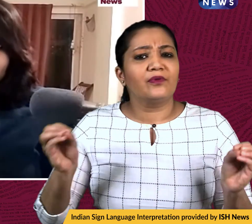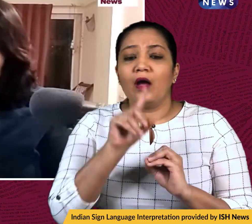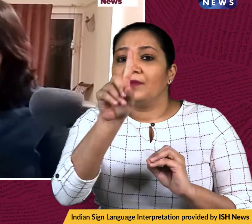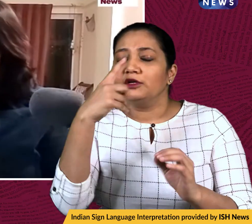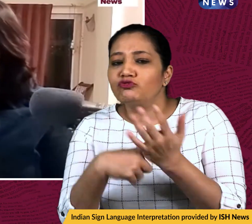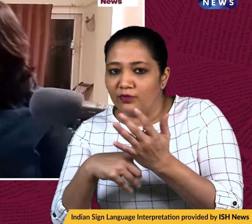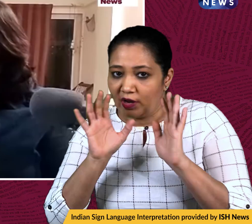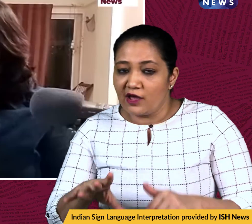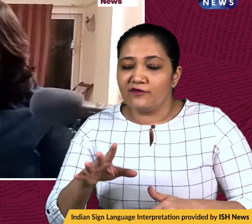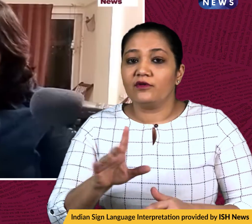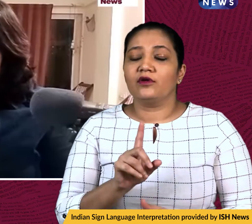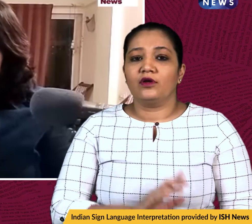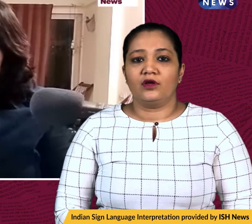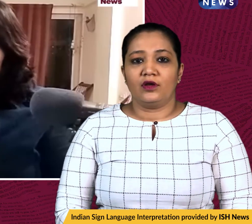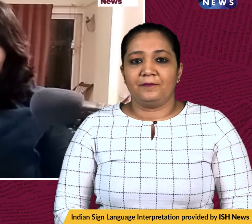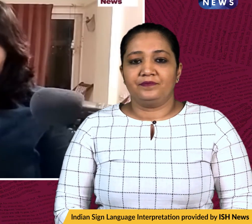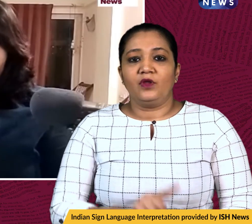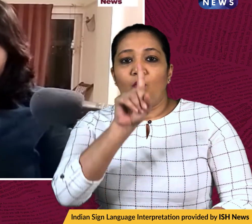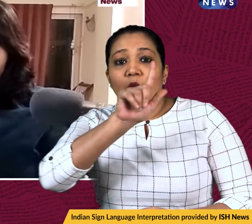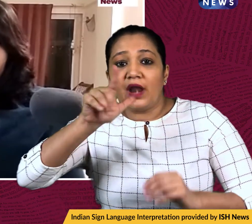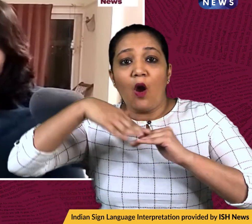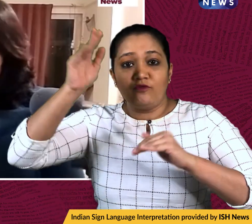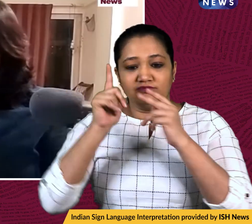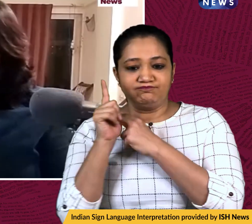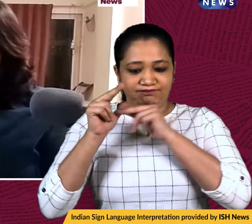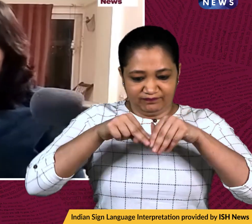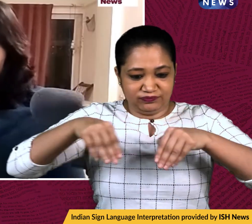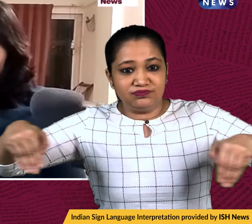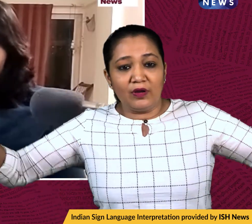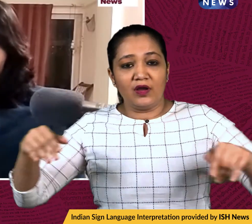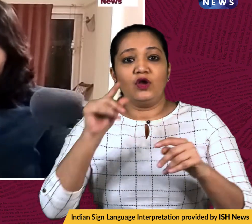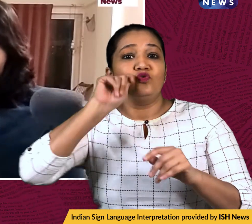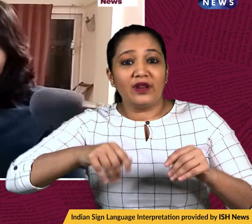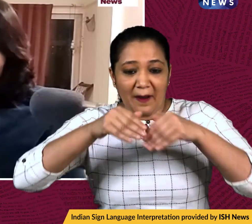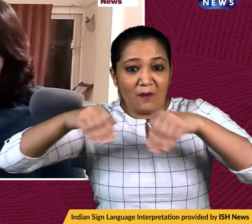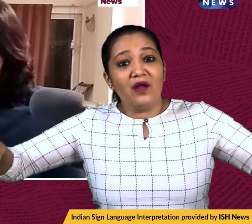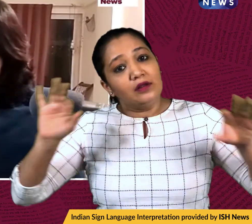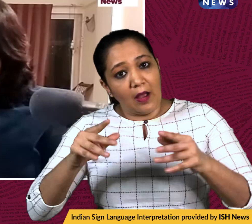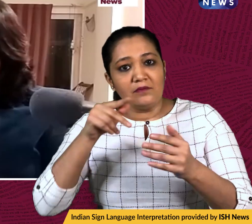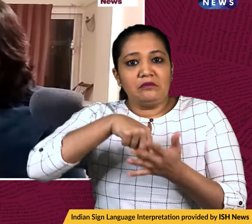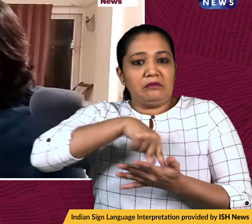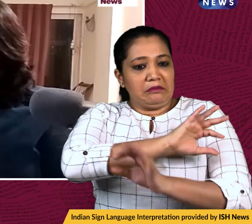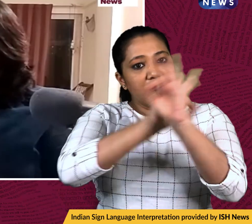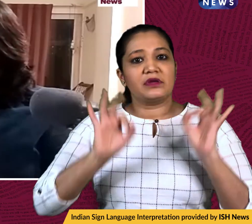there are reports that it has got over 1 lakh Russian troops on the border.